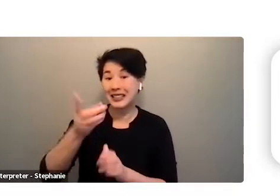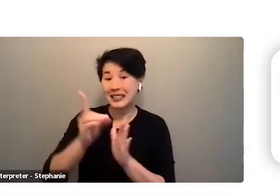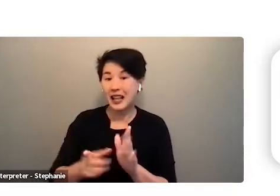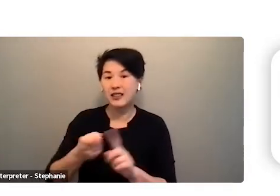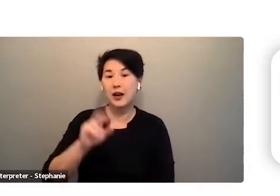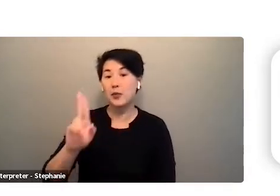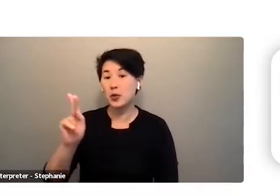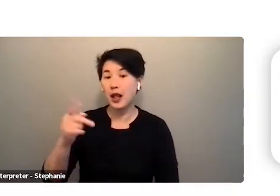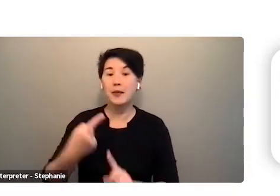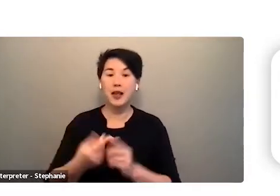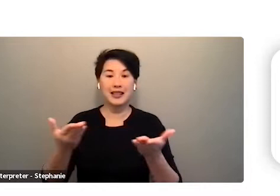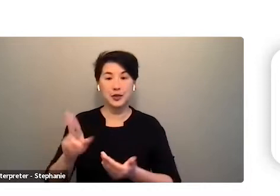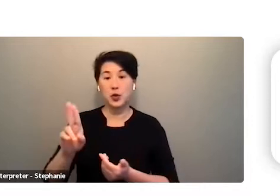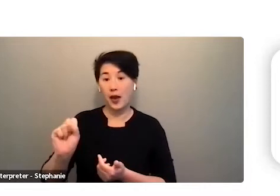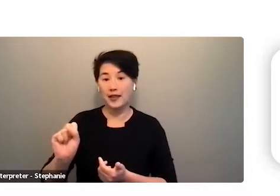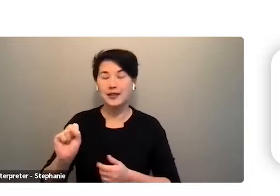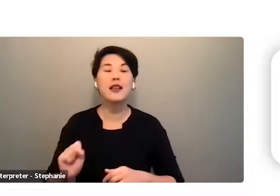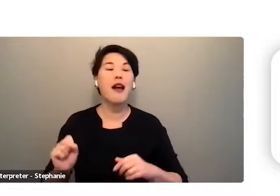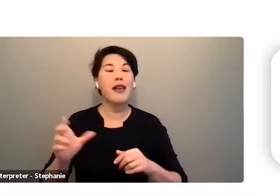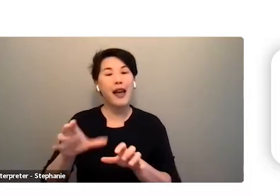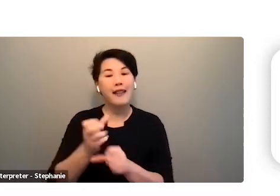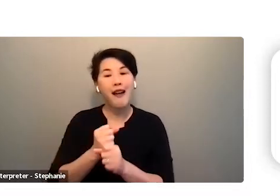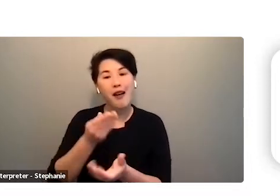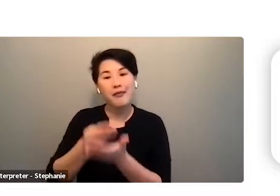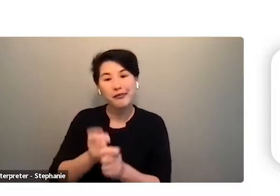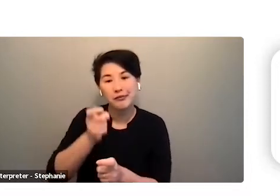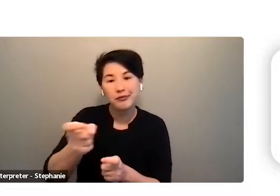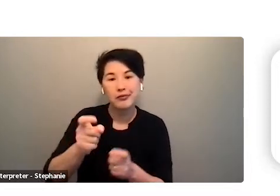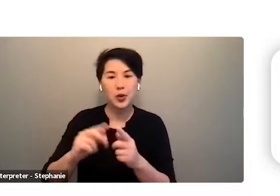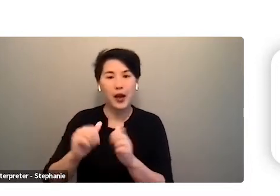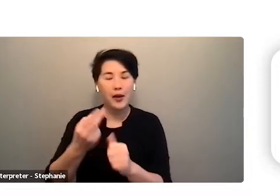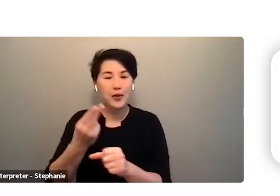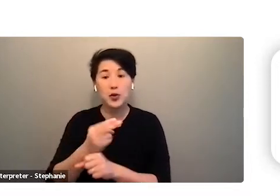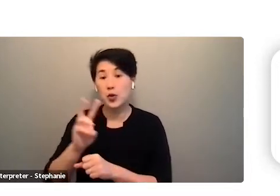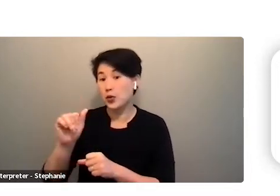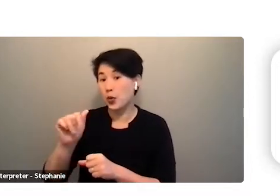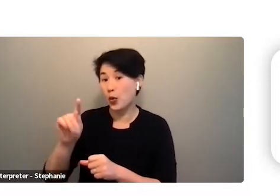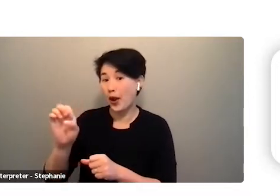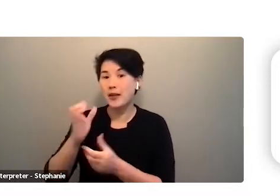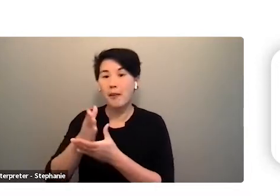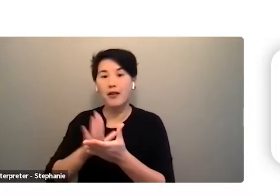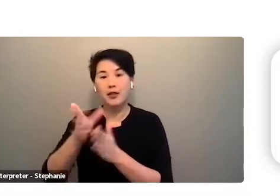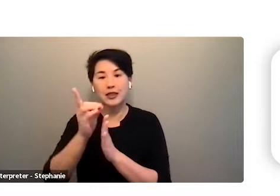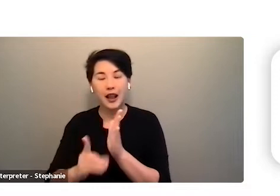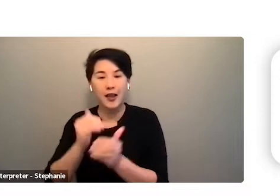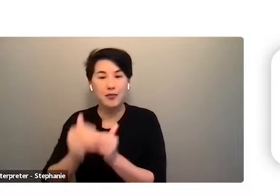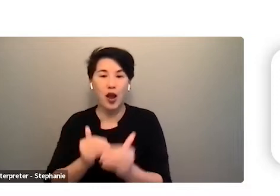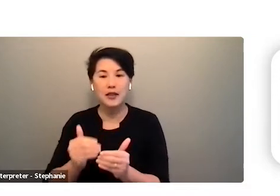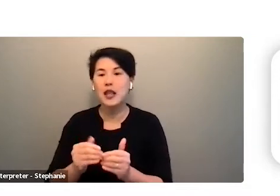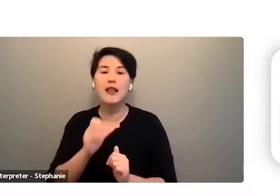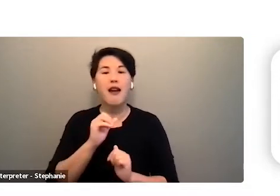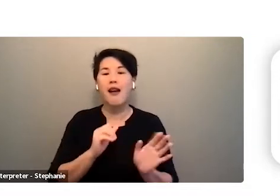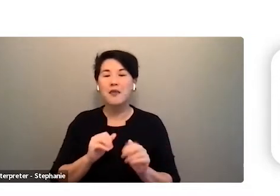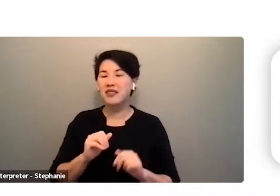They each received a grant to explore how they can use waste as part of their design process. So not looking as waste as